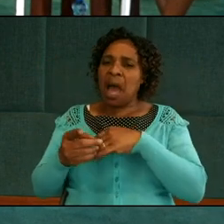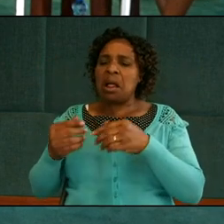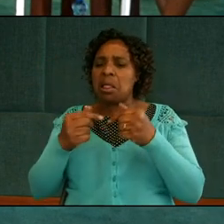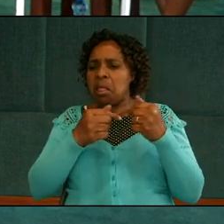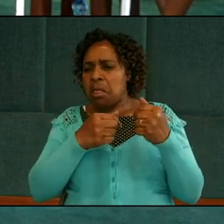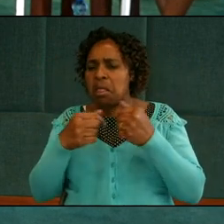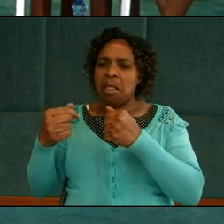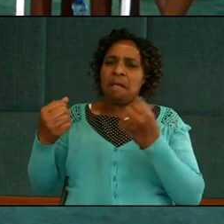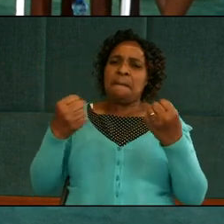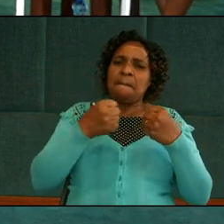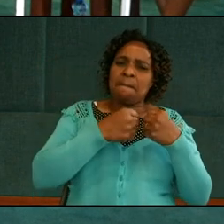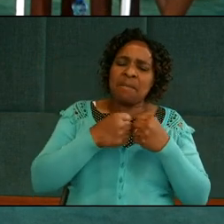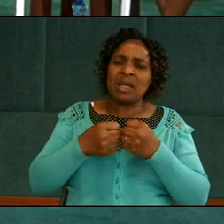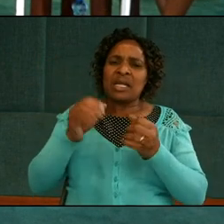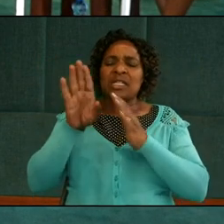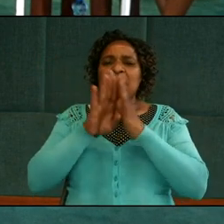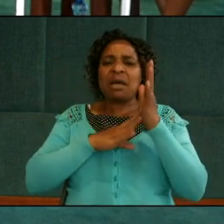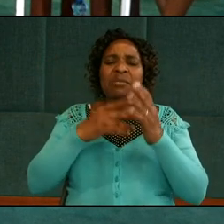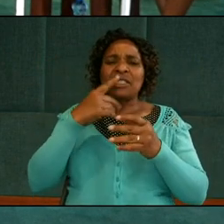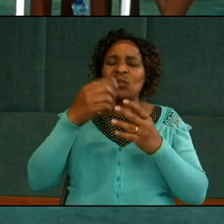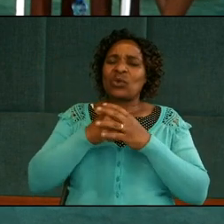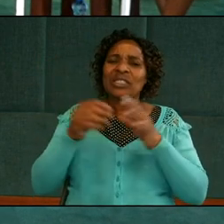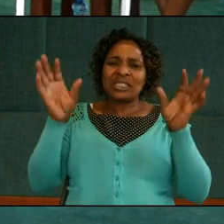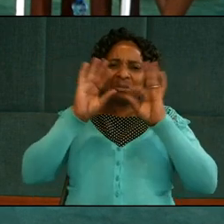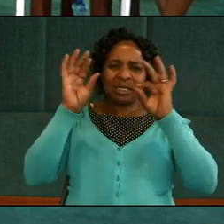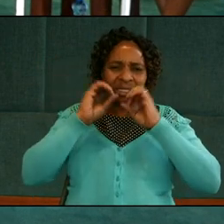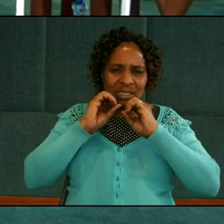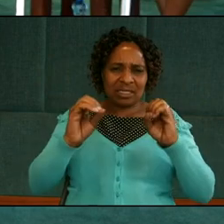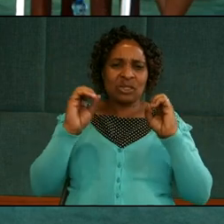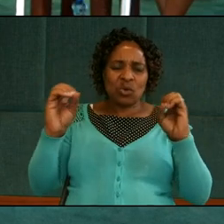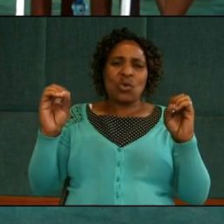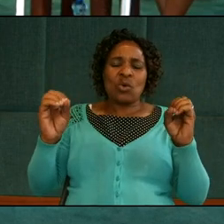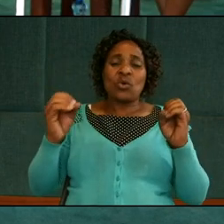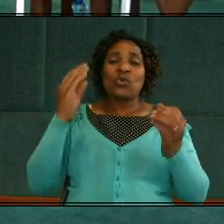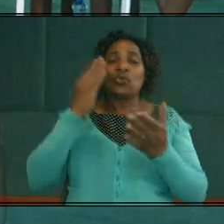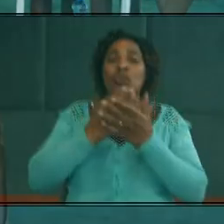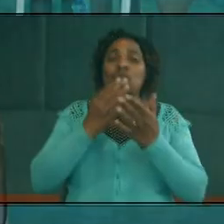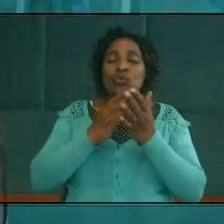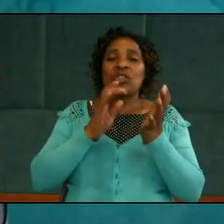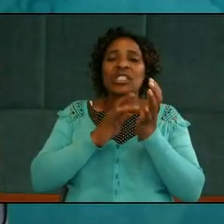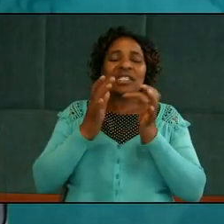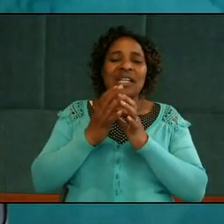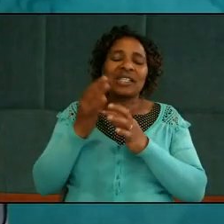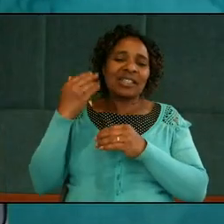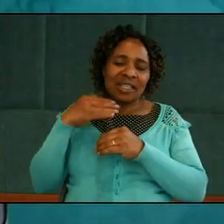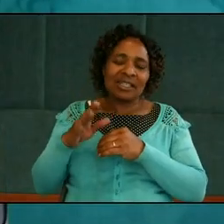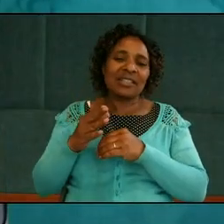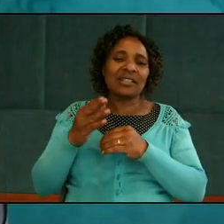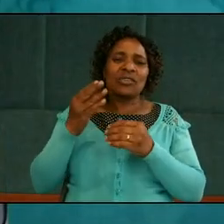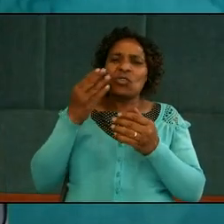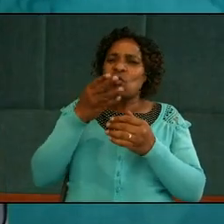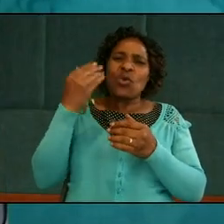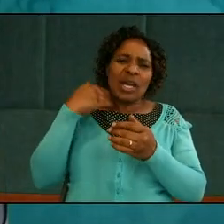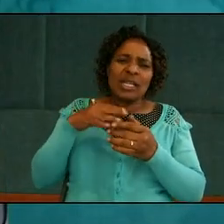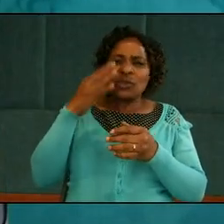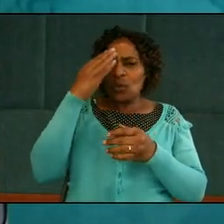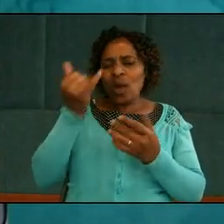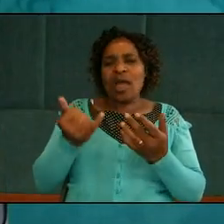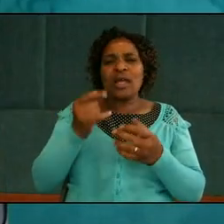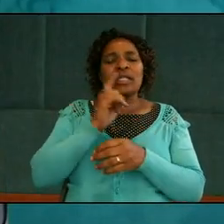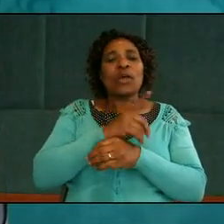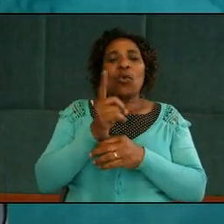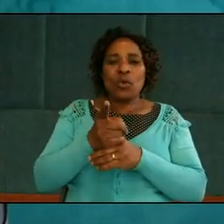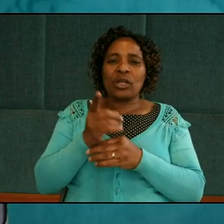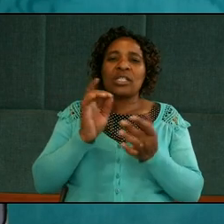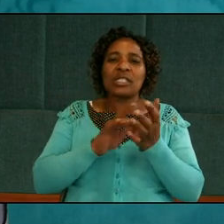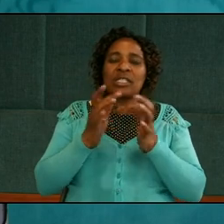resistance, right? But the Bible is saying, don't be surprised. In fact, if it hated Jesus, why shouldn't you be hated? And that's even the warning that